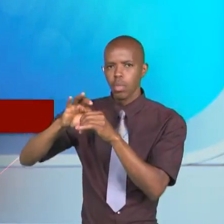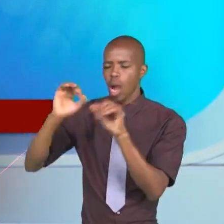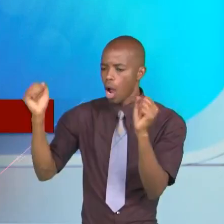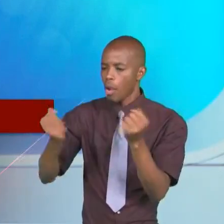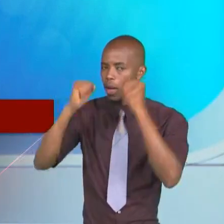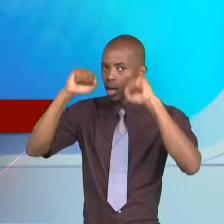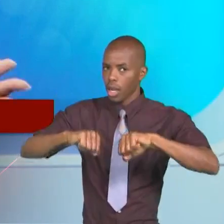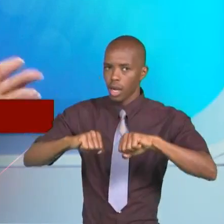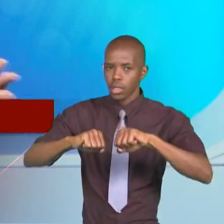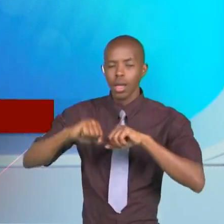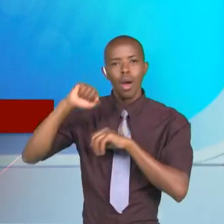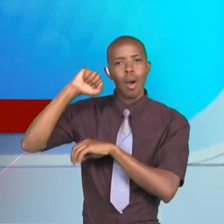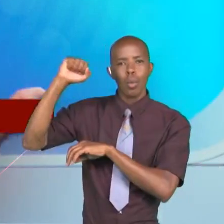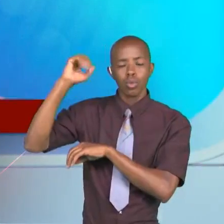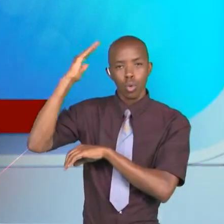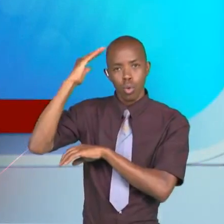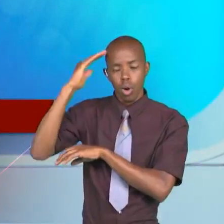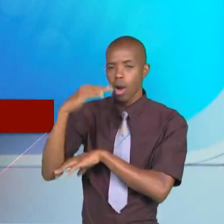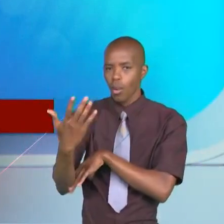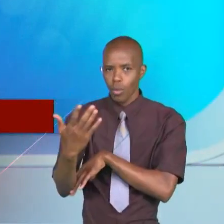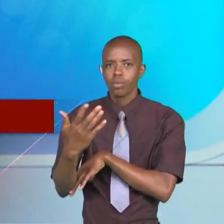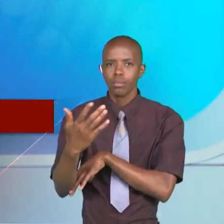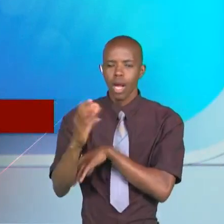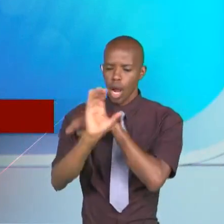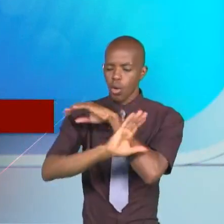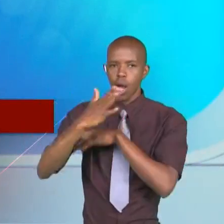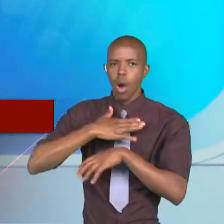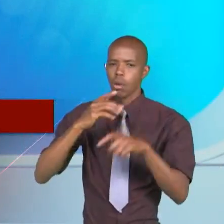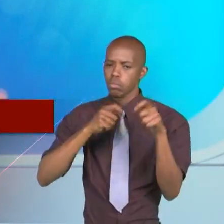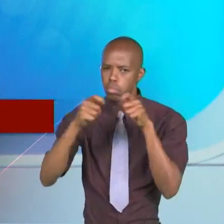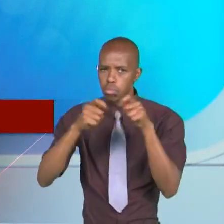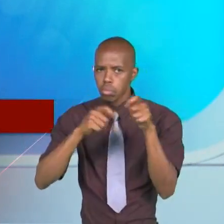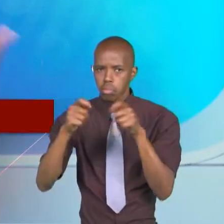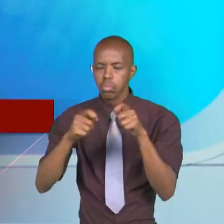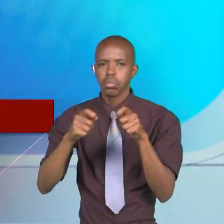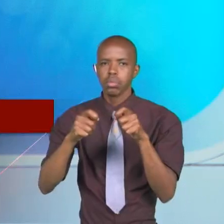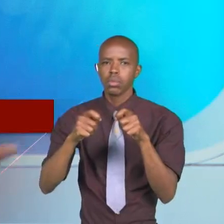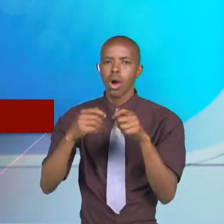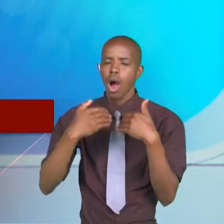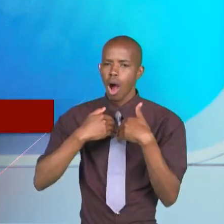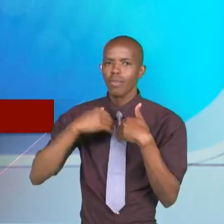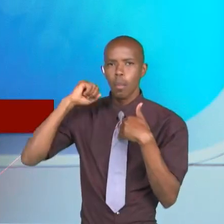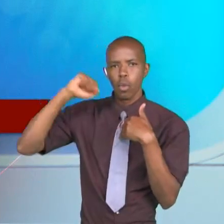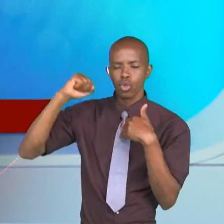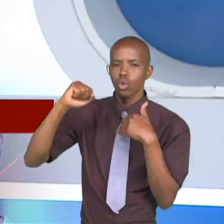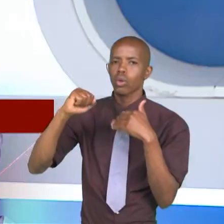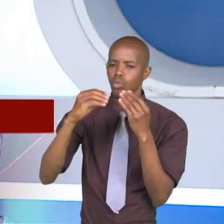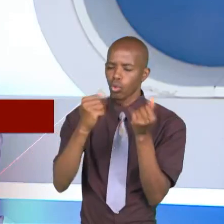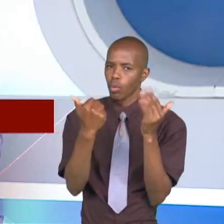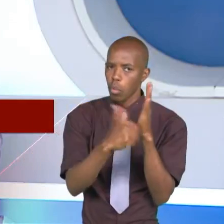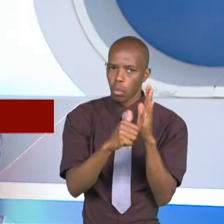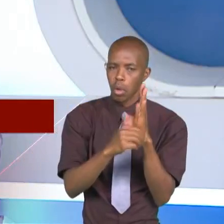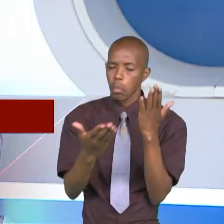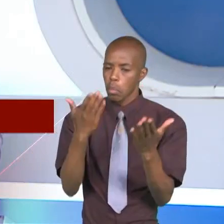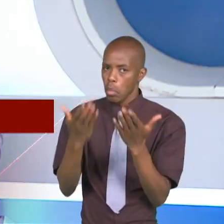will be taking place. So politically, you know how our country manages to come up with political solutions to problems. So we